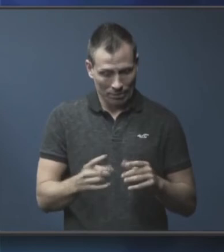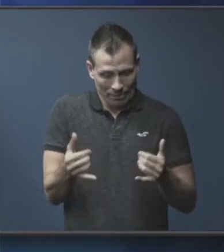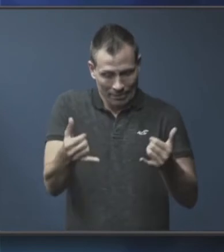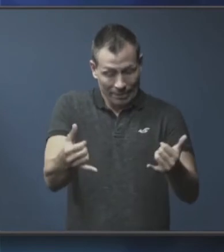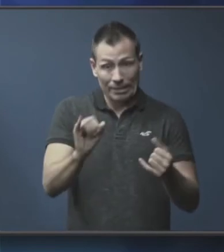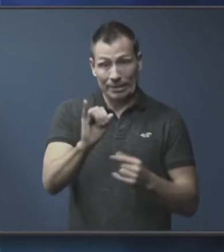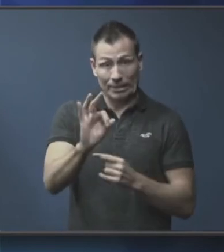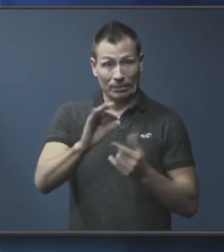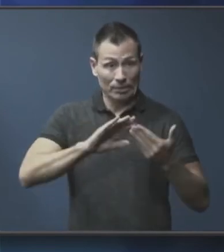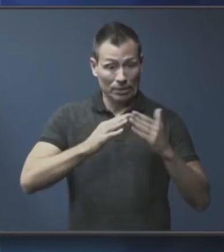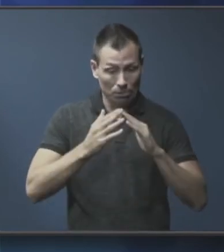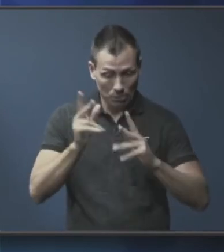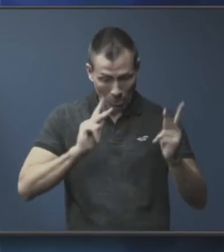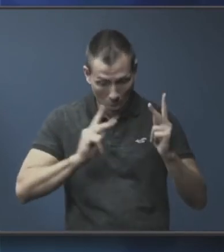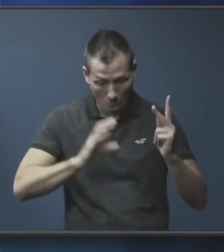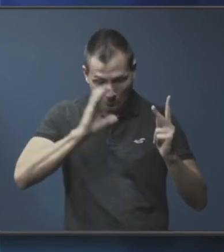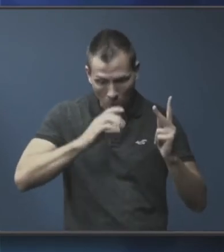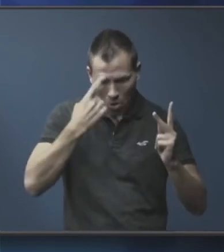of shelters at